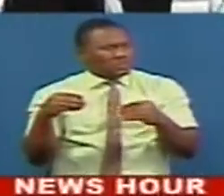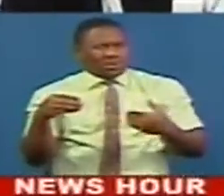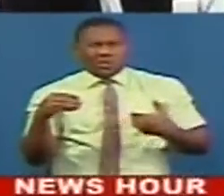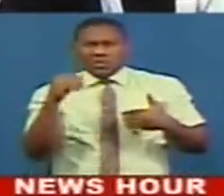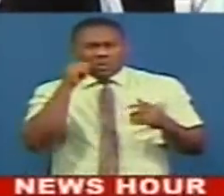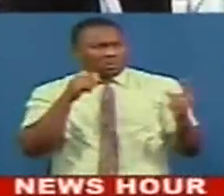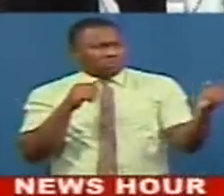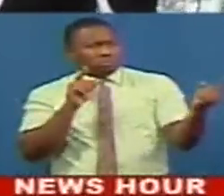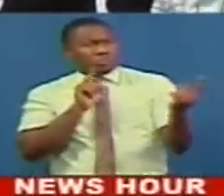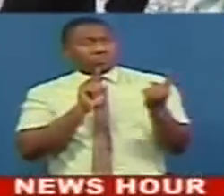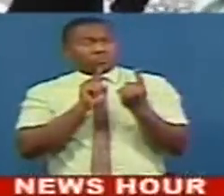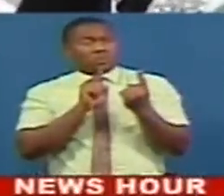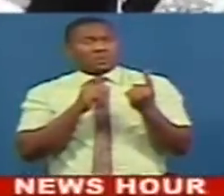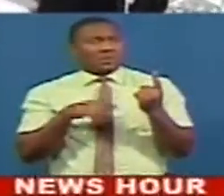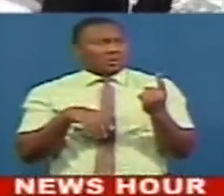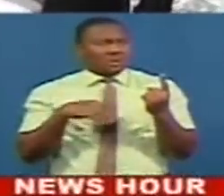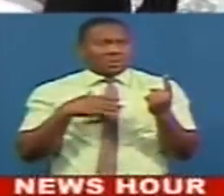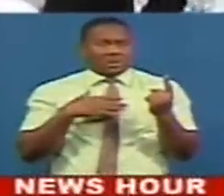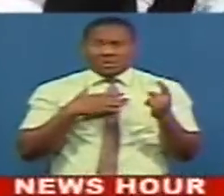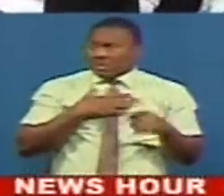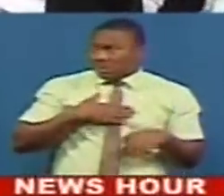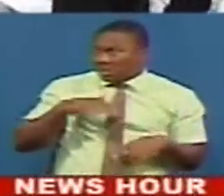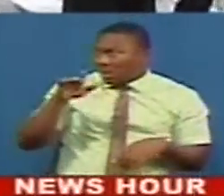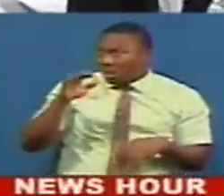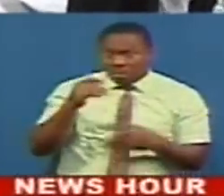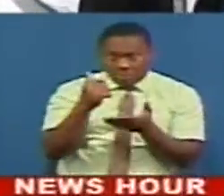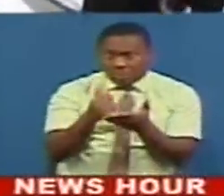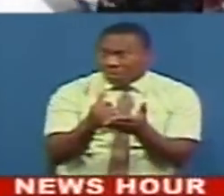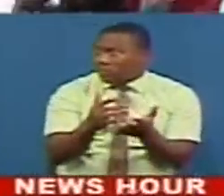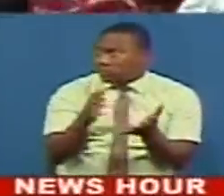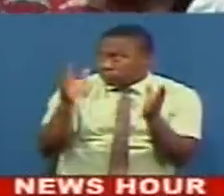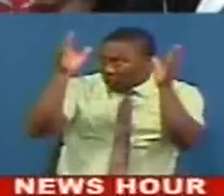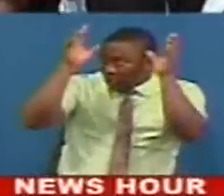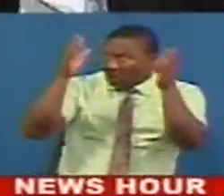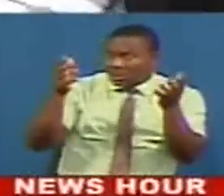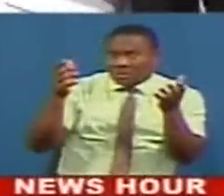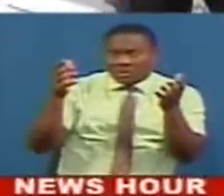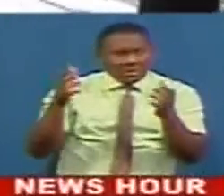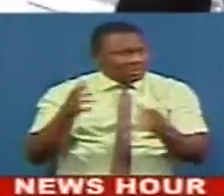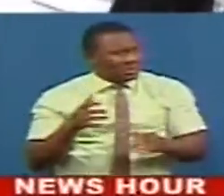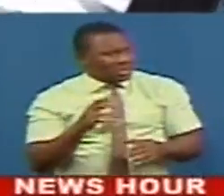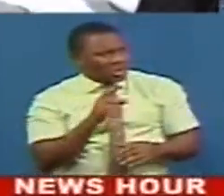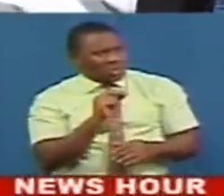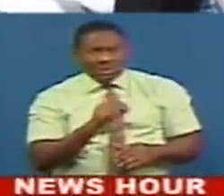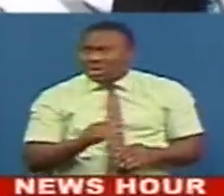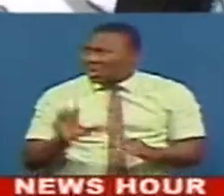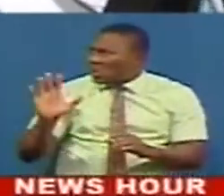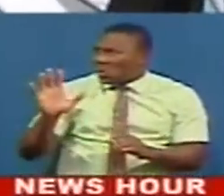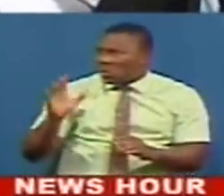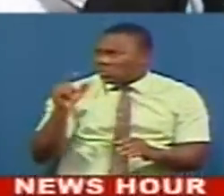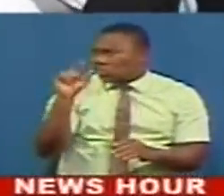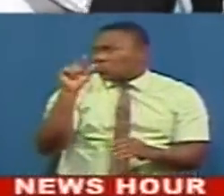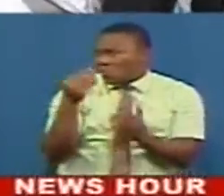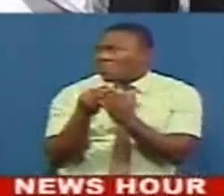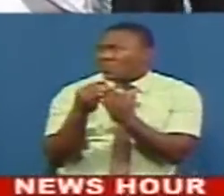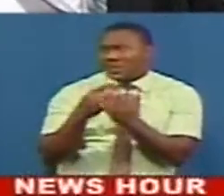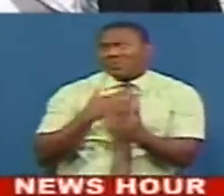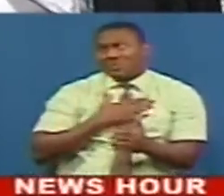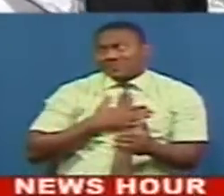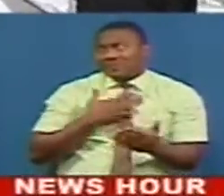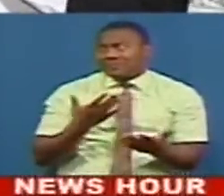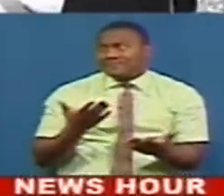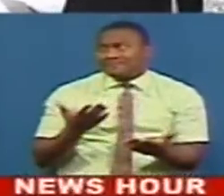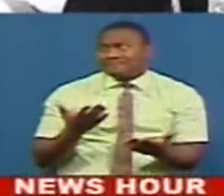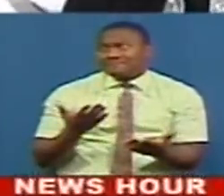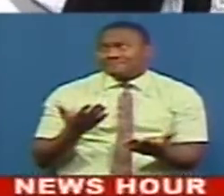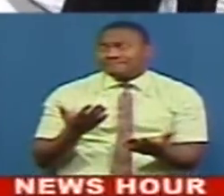young lady came to me. Ma, can I help you carry your loads? I said no. She said, Ma, please, just for a fee, small